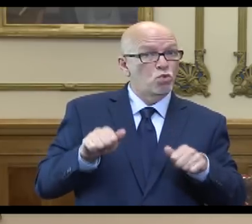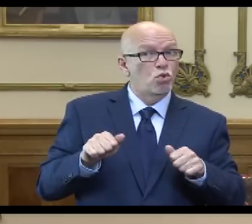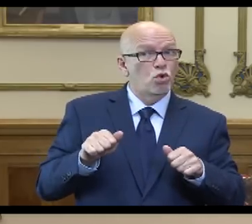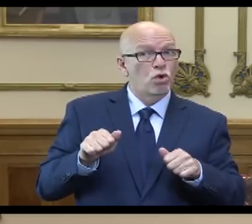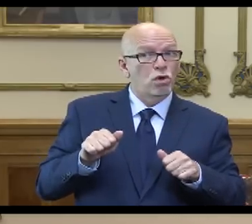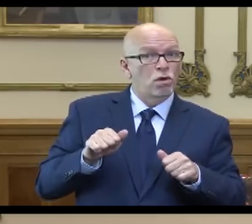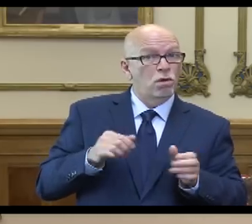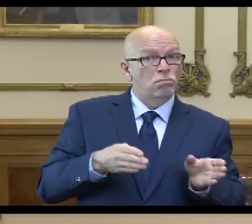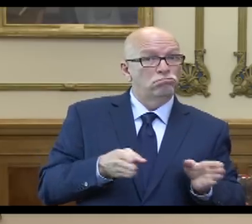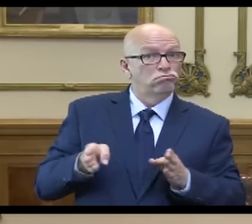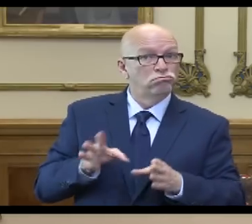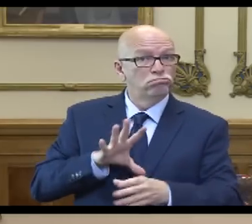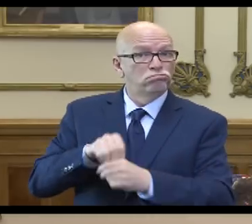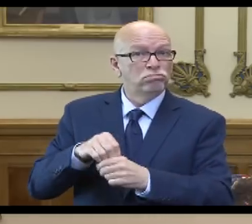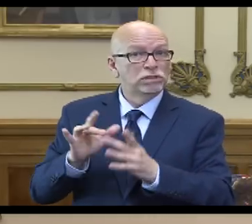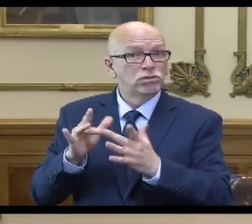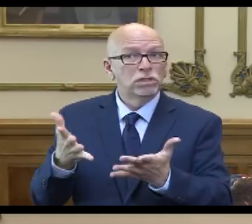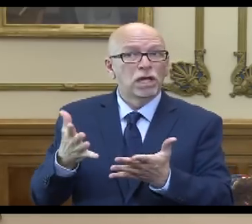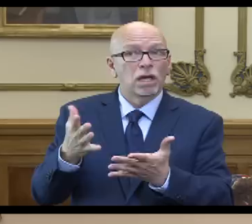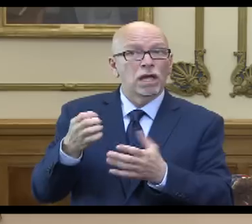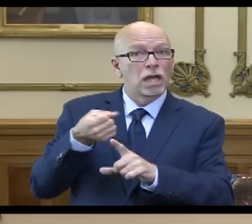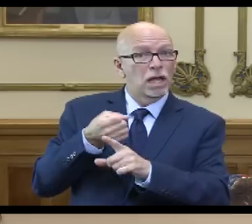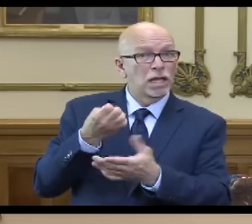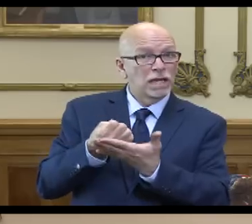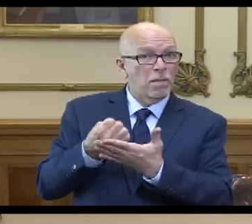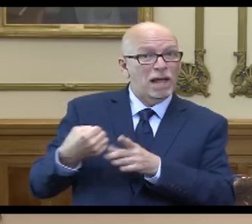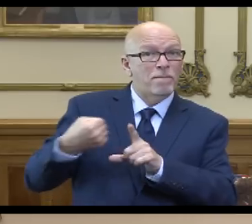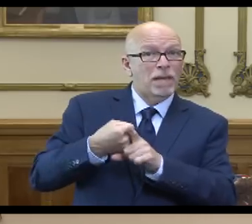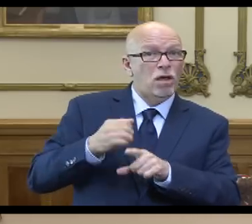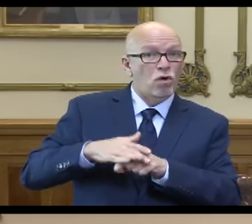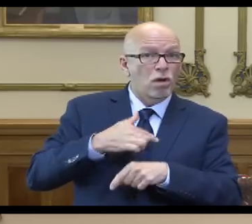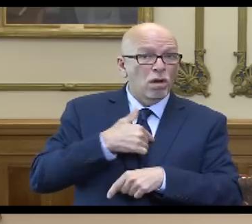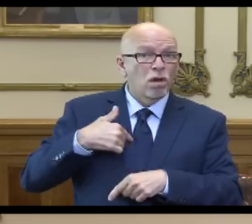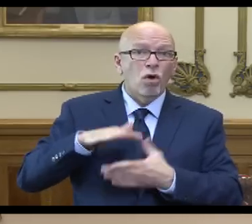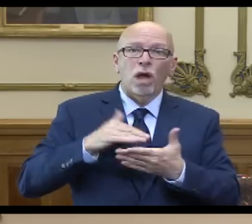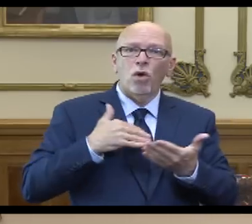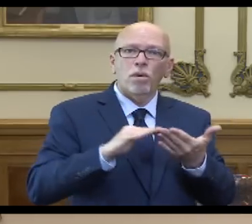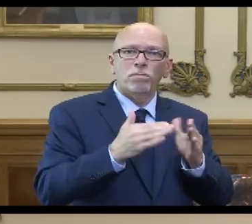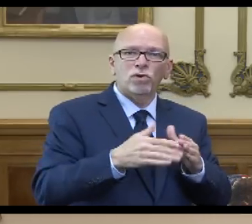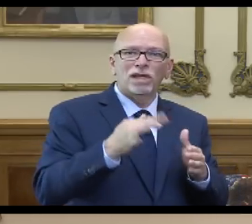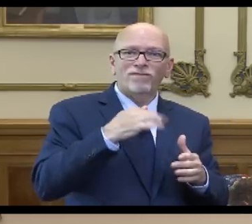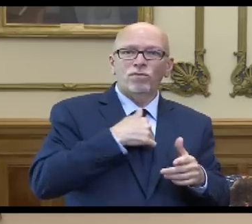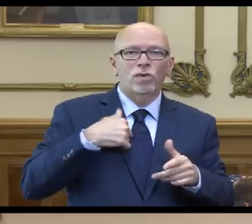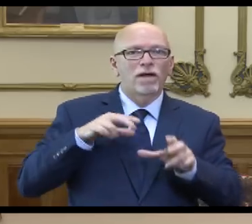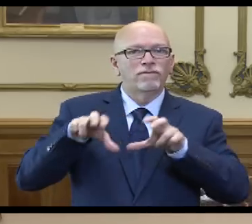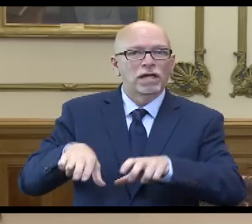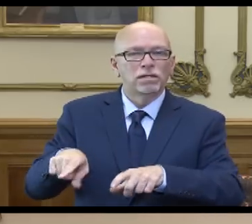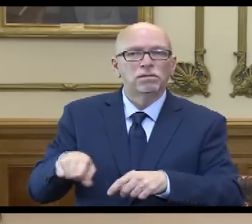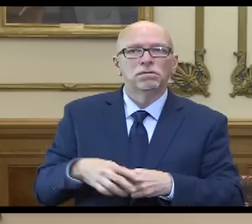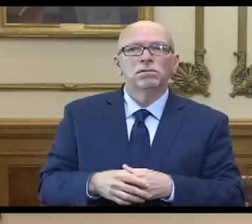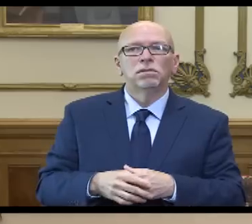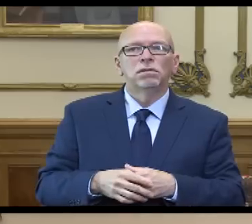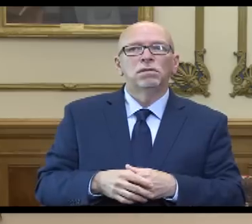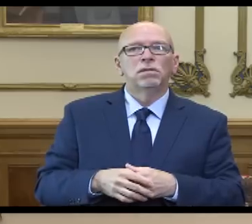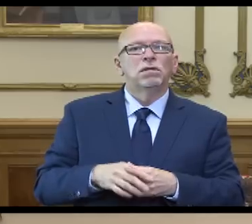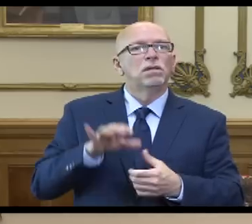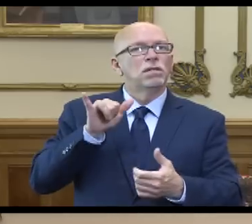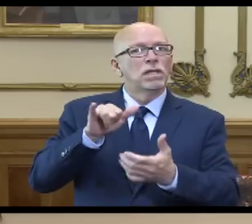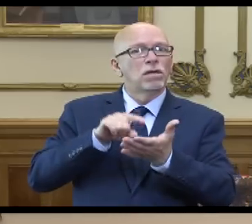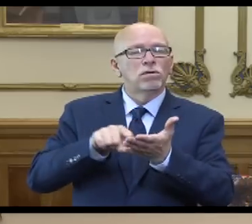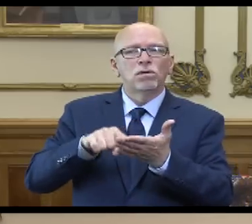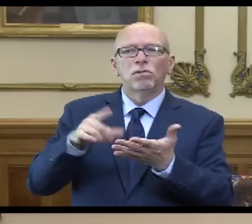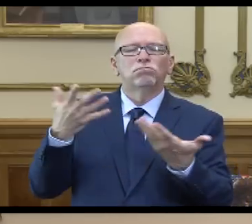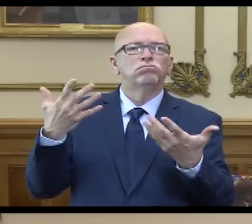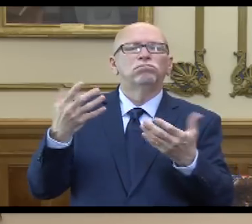space, what is the actual economic impact on the community given the investment? And that study was